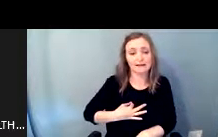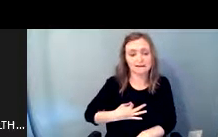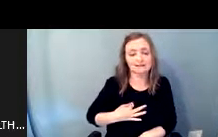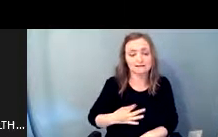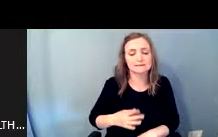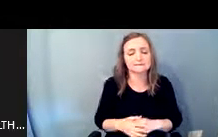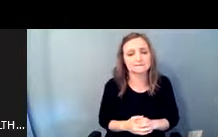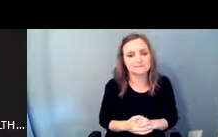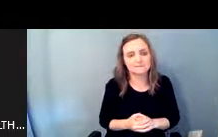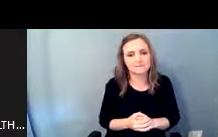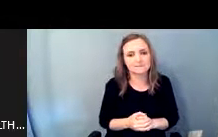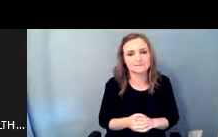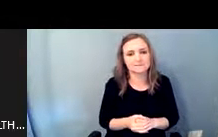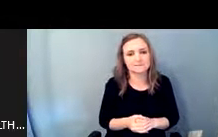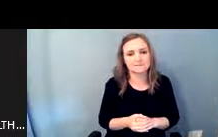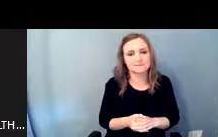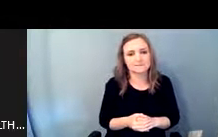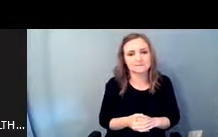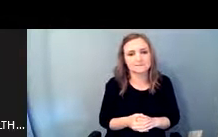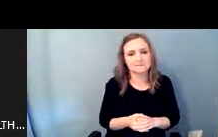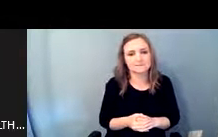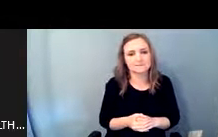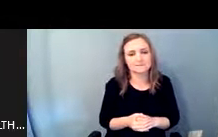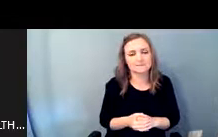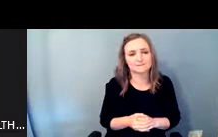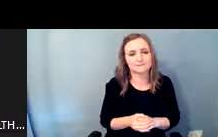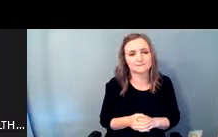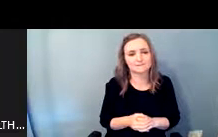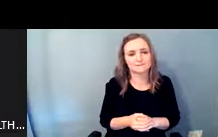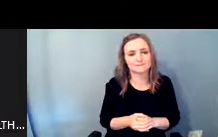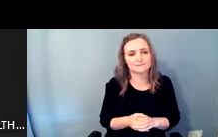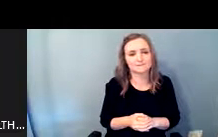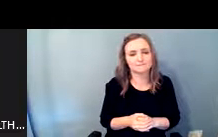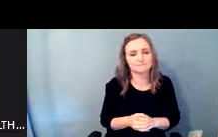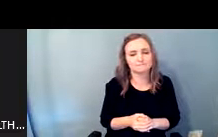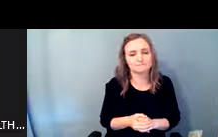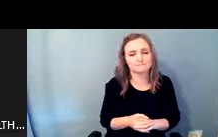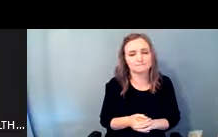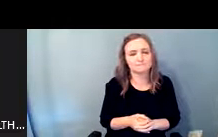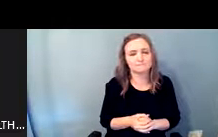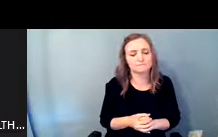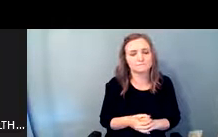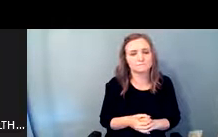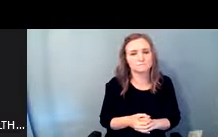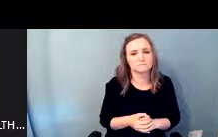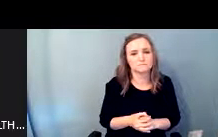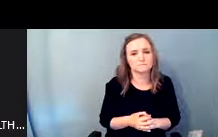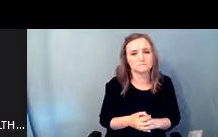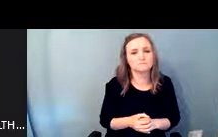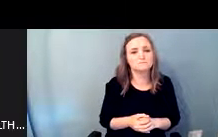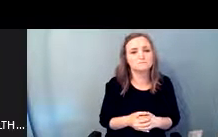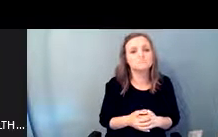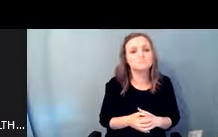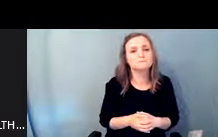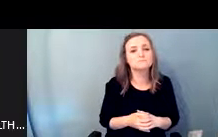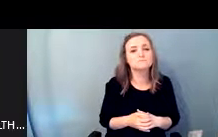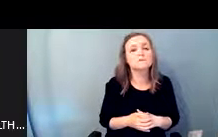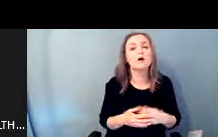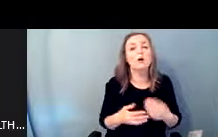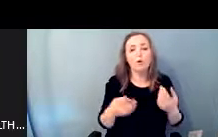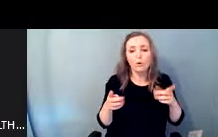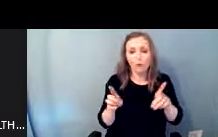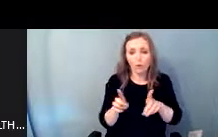cancer clinic for breast. We also know, and we've known for a few years now that